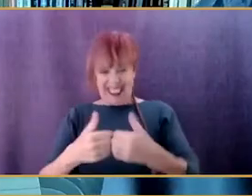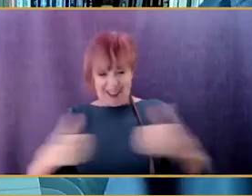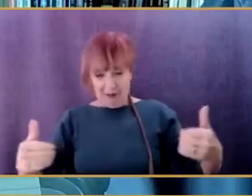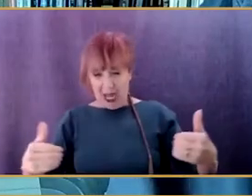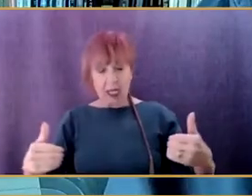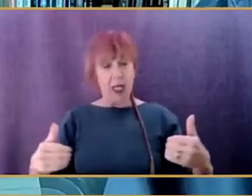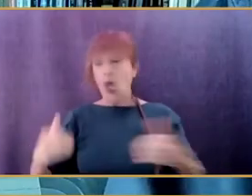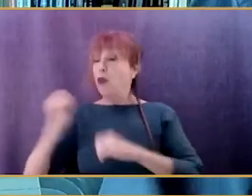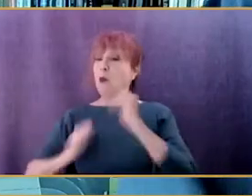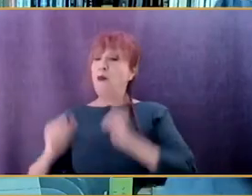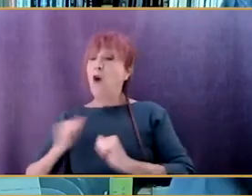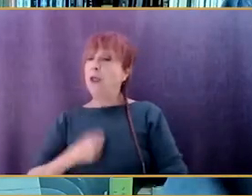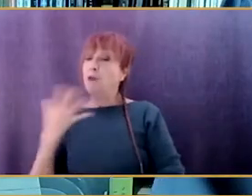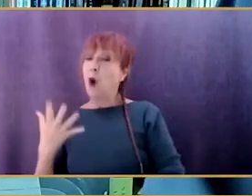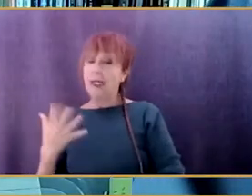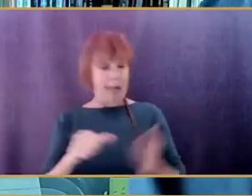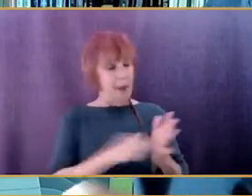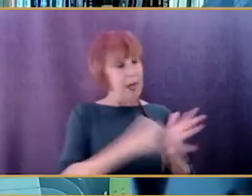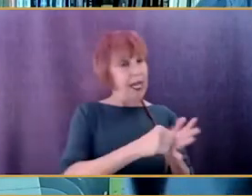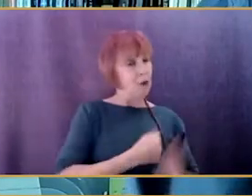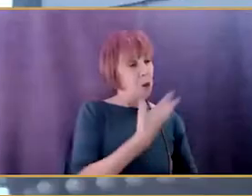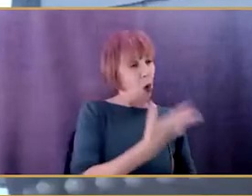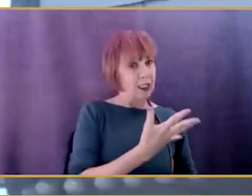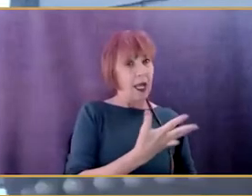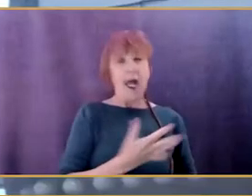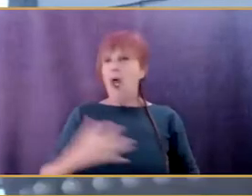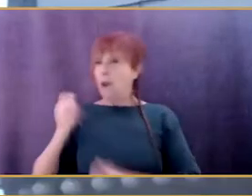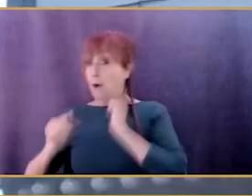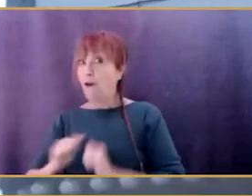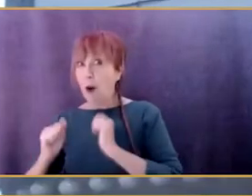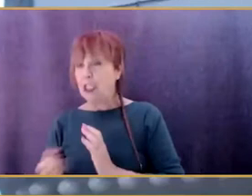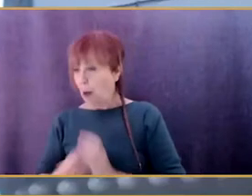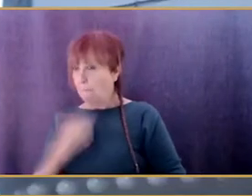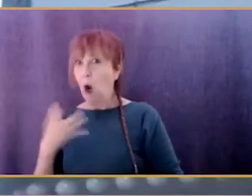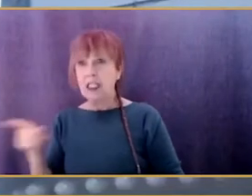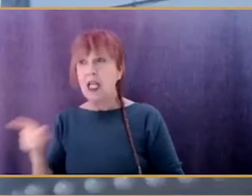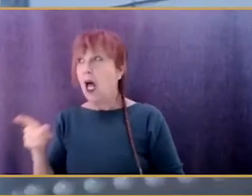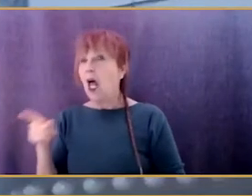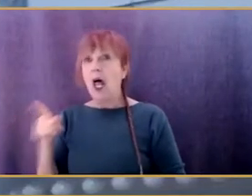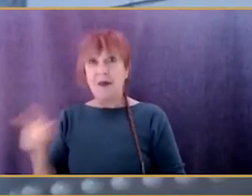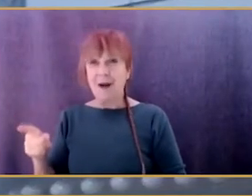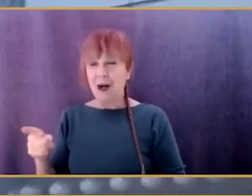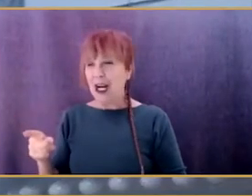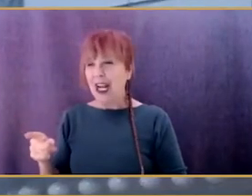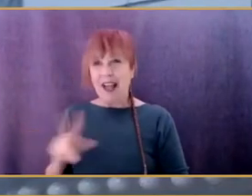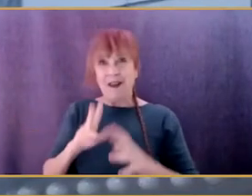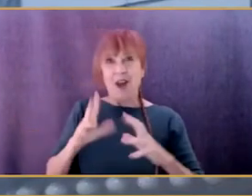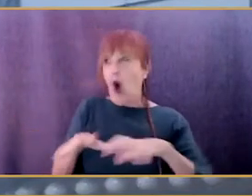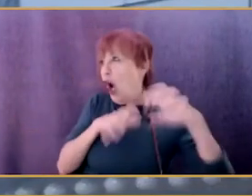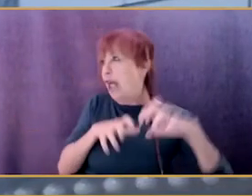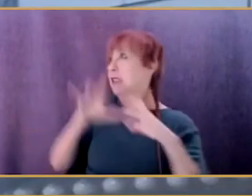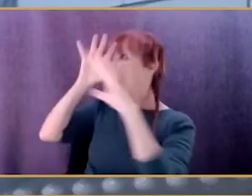divide Between what we call the performance poet and the page poet The poets who were so-called performance poets Were the crowd